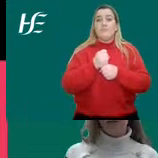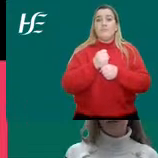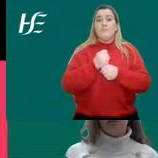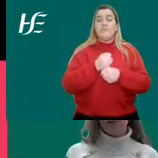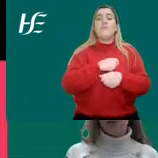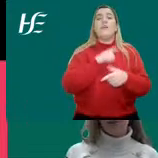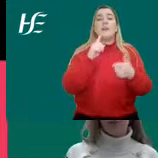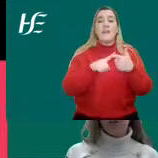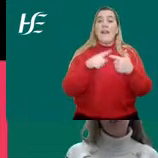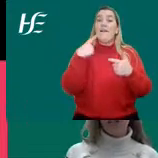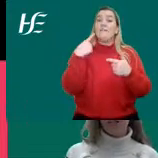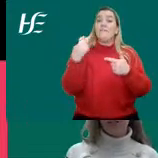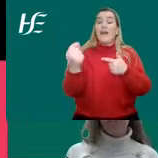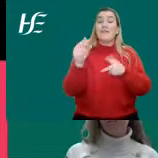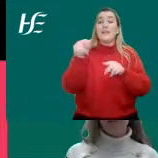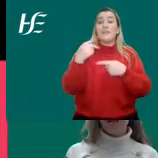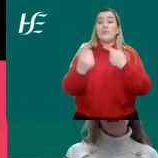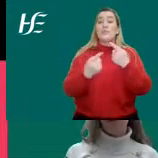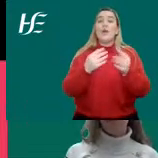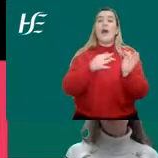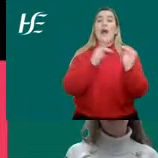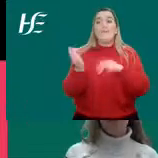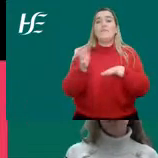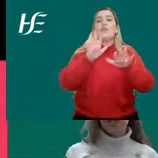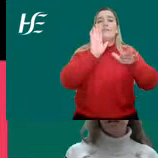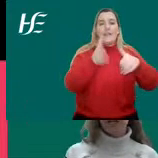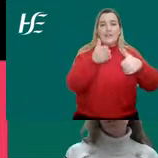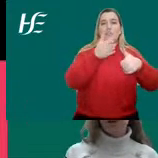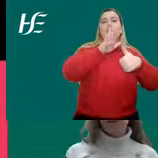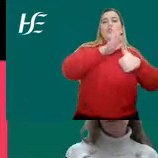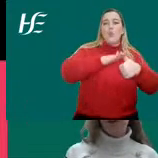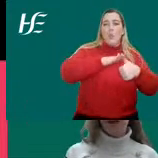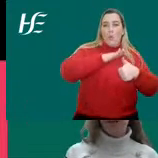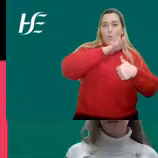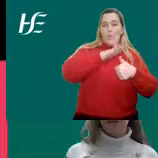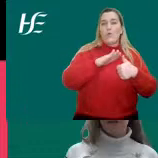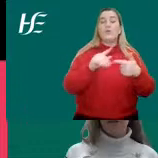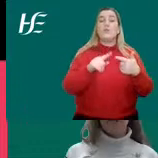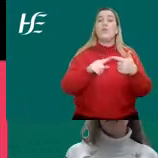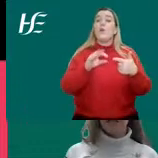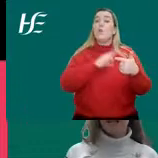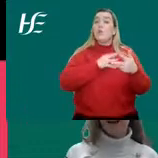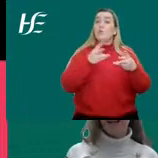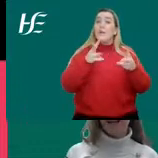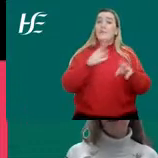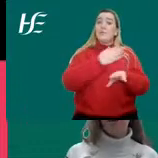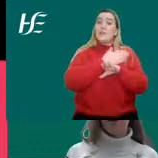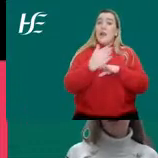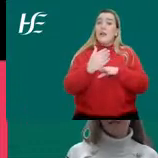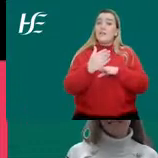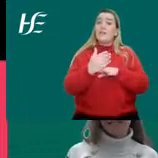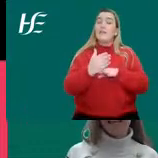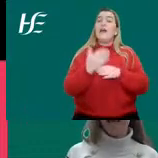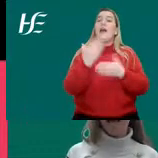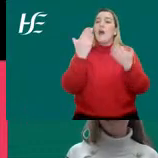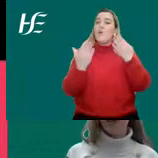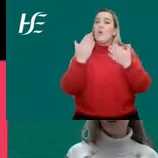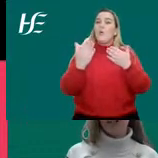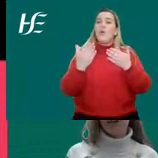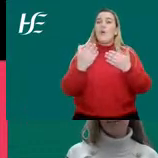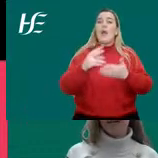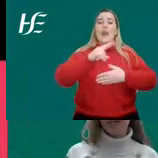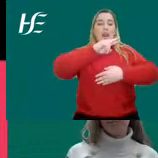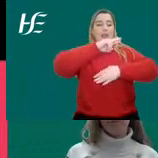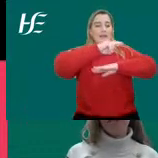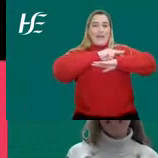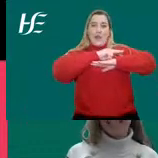done after you've done your slow contractions. A good position to start your pelvic floor exercises is in lying or sitting,